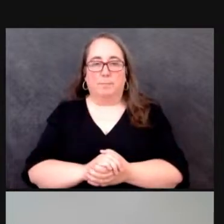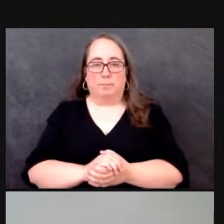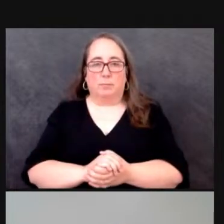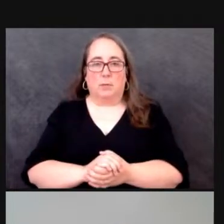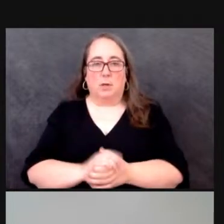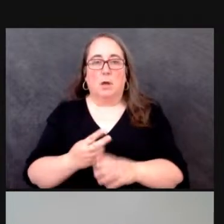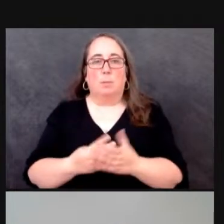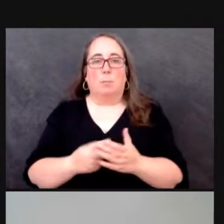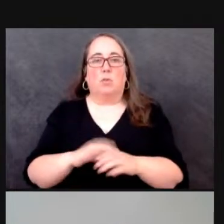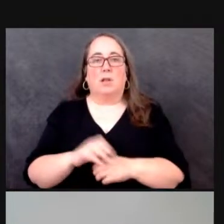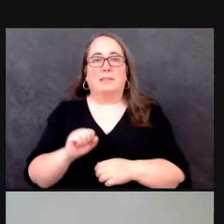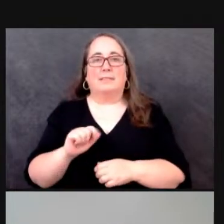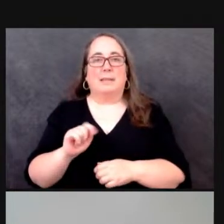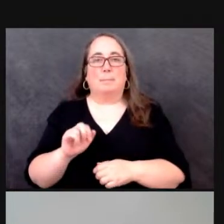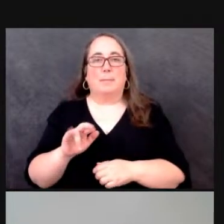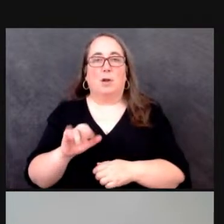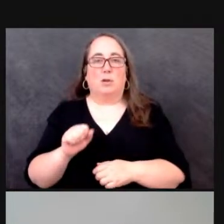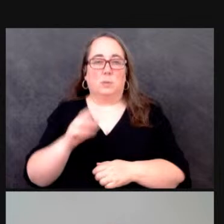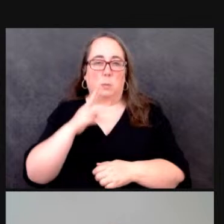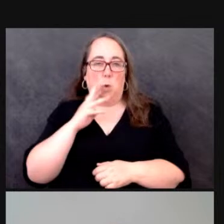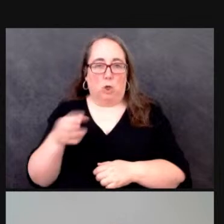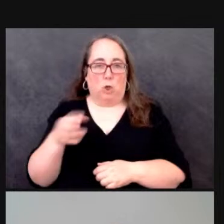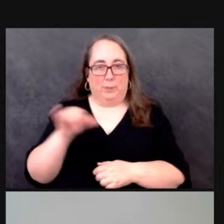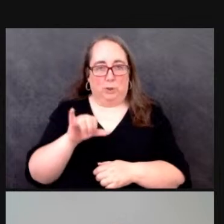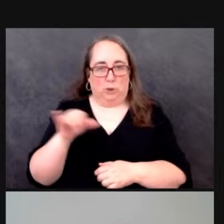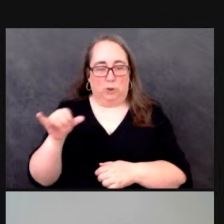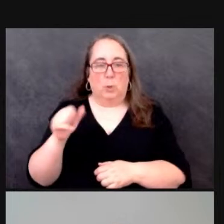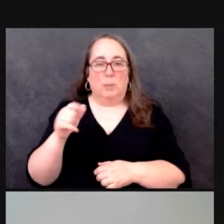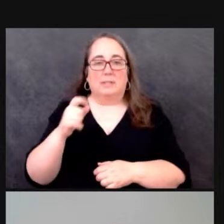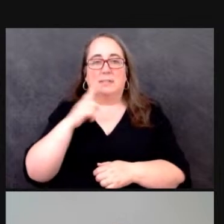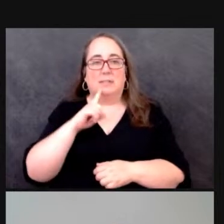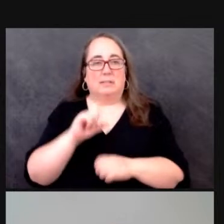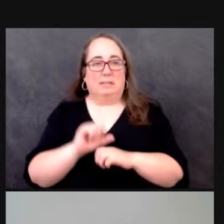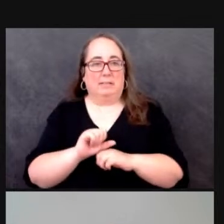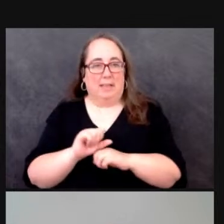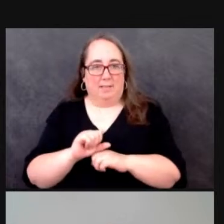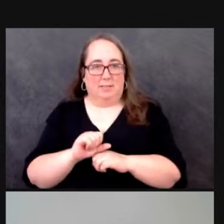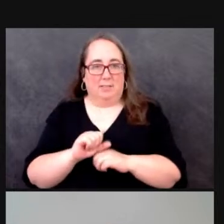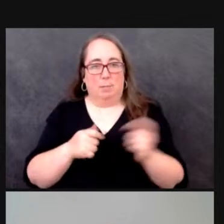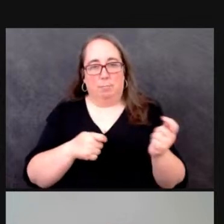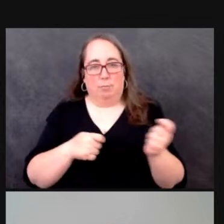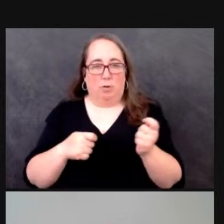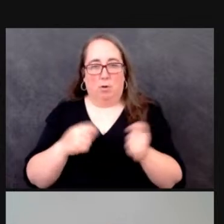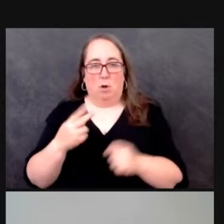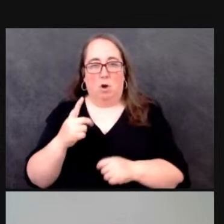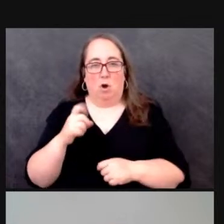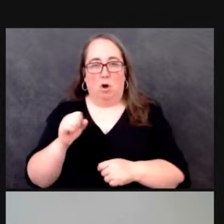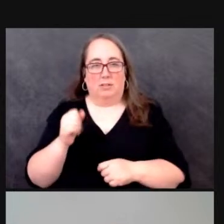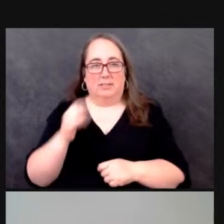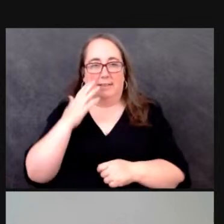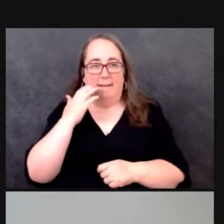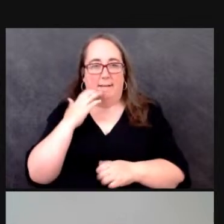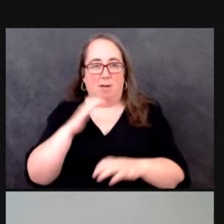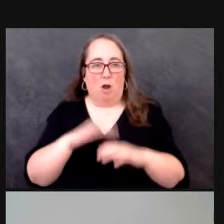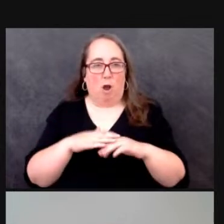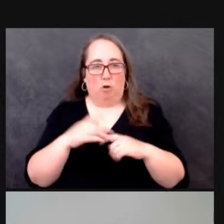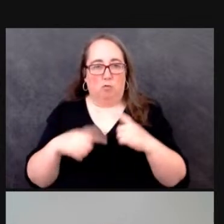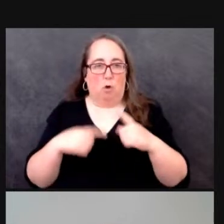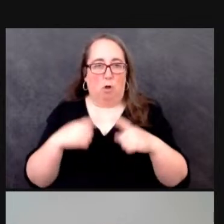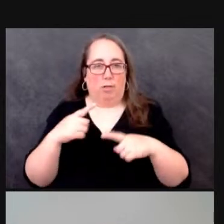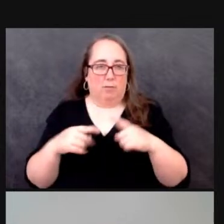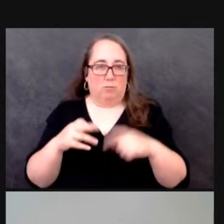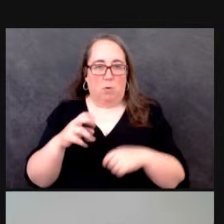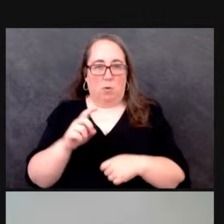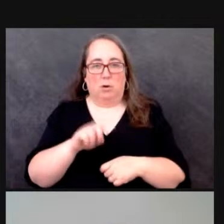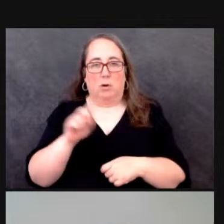St. Mary's water pitcher. One scene depicts enslaved individuals pulling a hogshead down a rolling road, and the other scene is